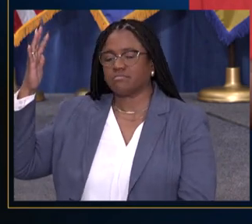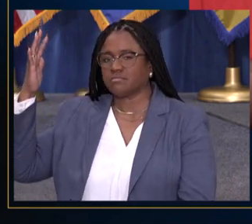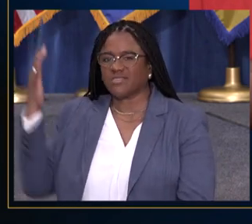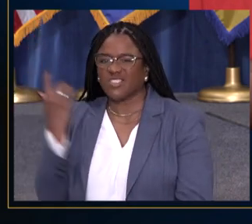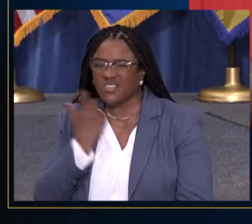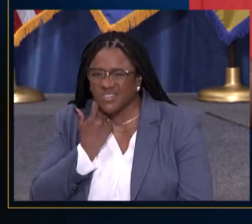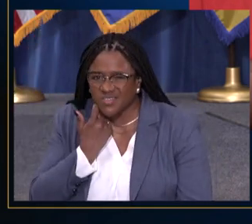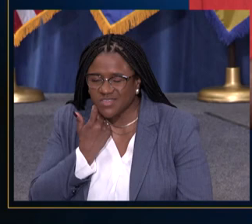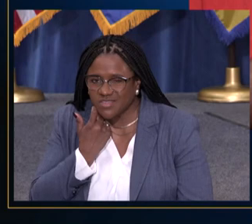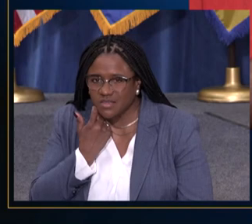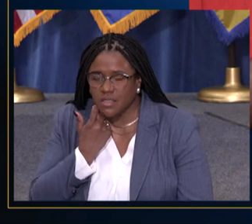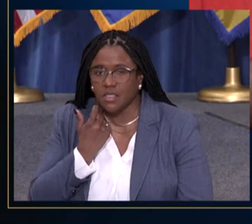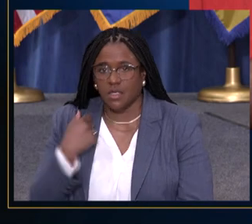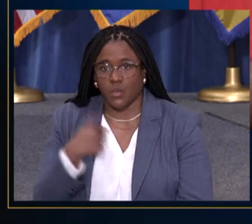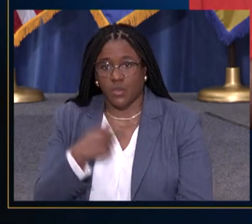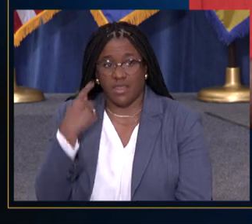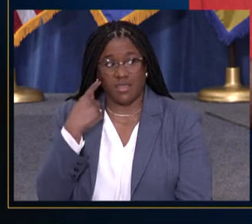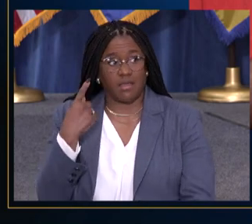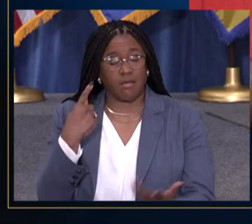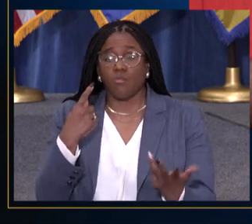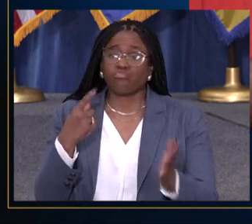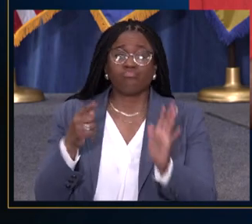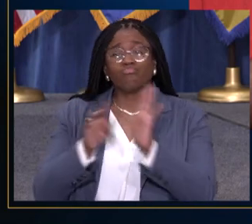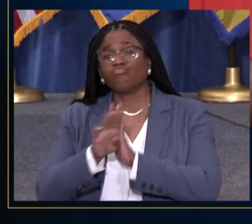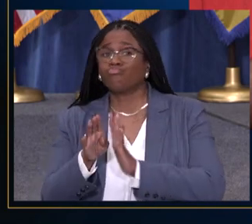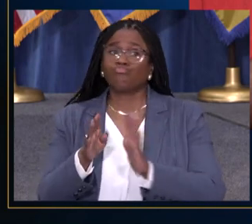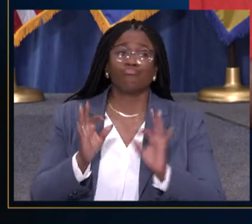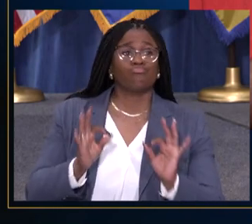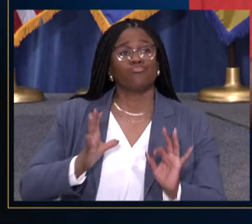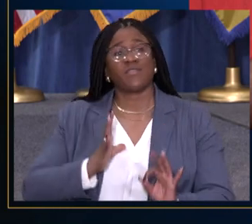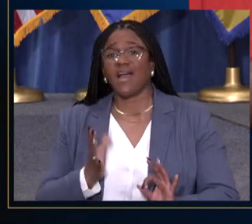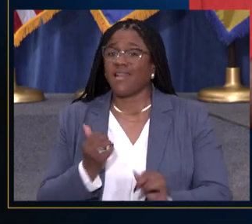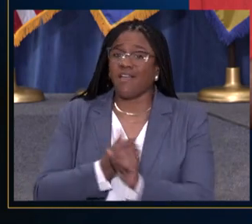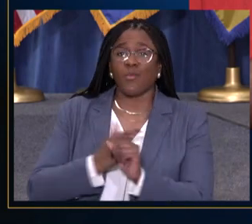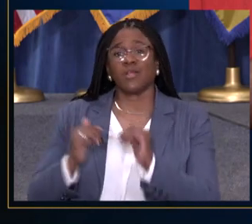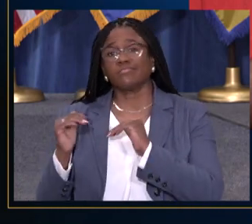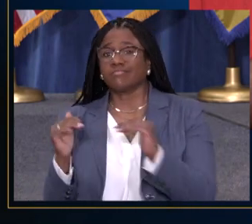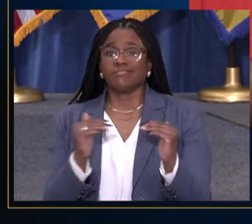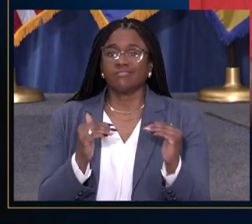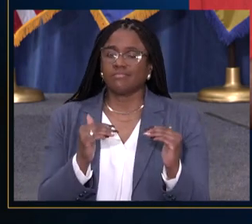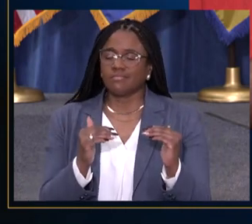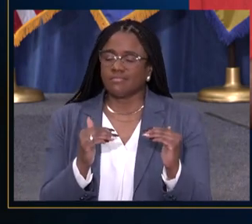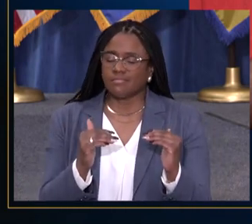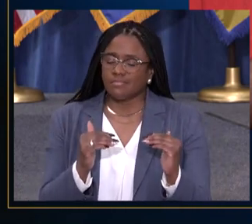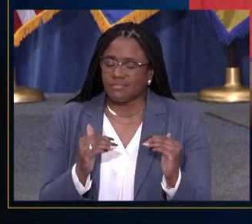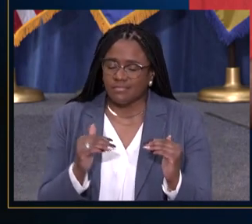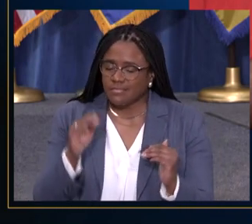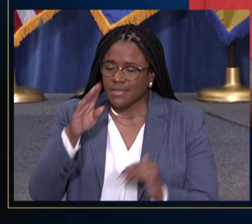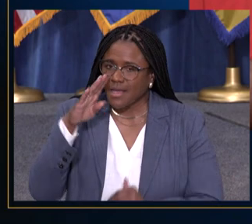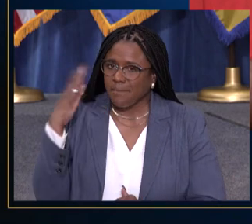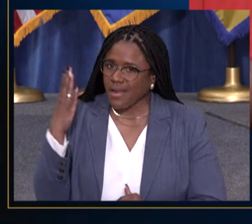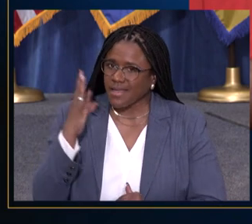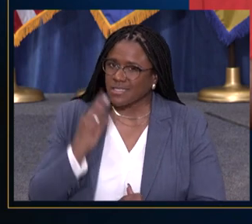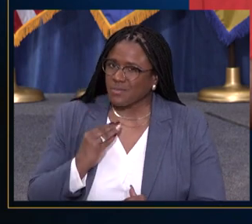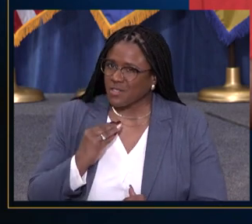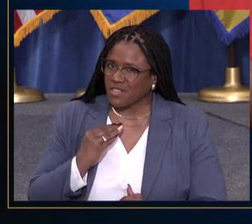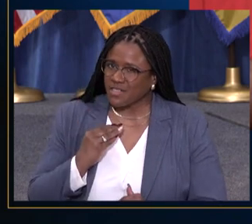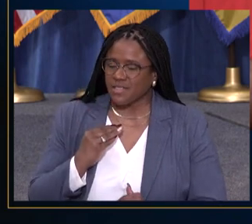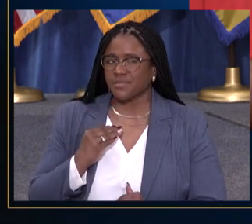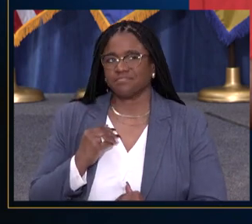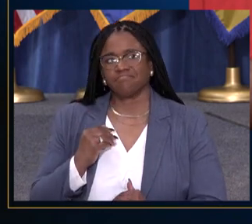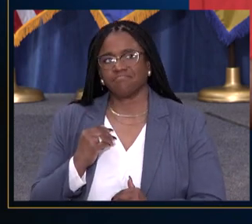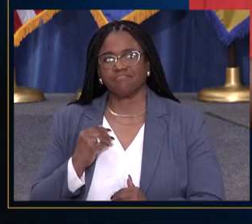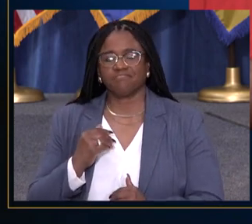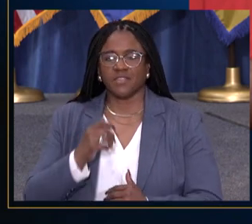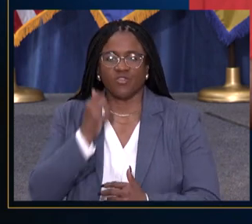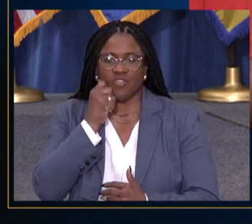modern age, things should progress as, you know, everyone's treated the same, but our black experience has been